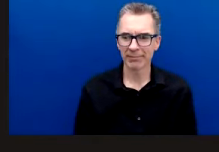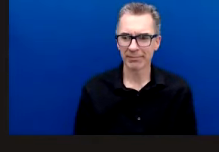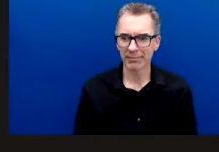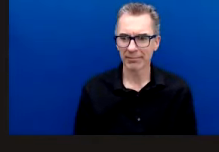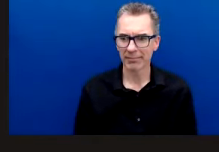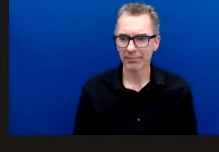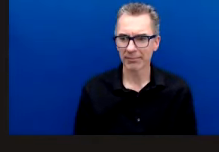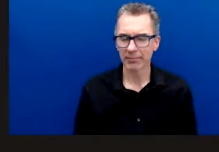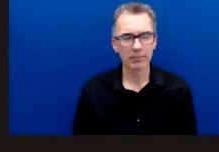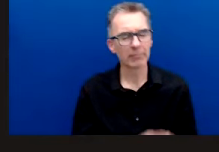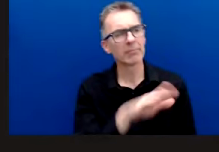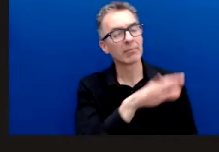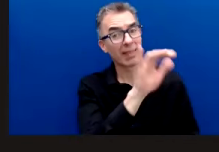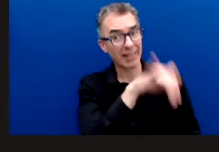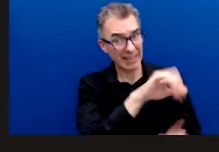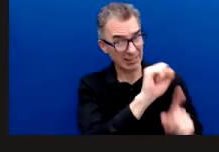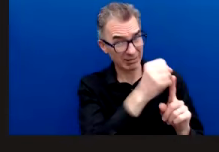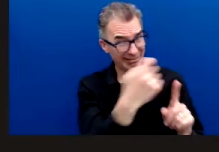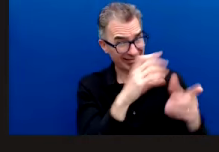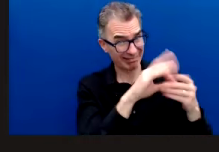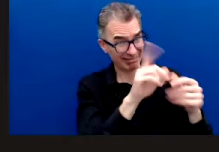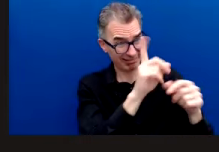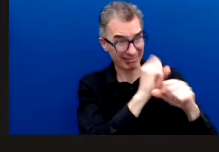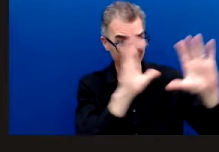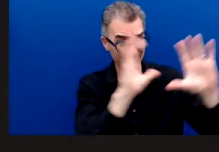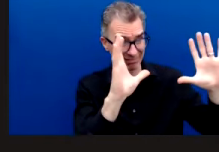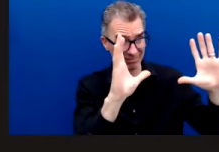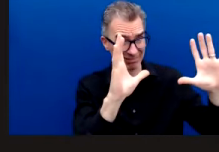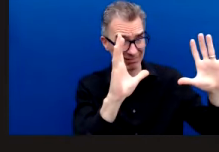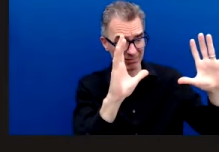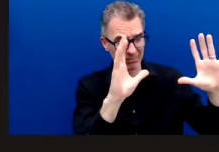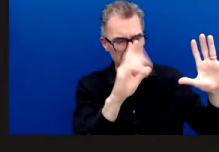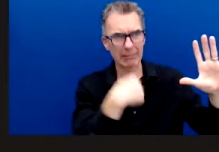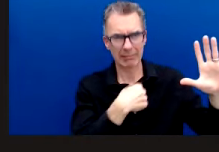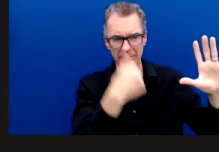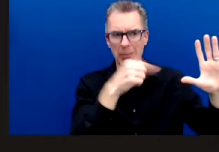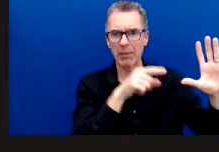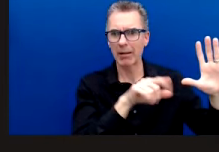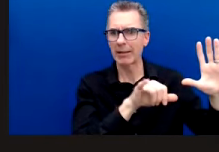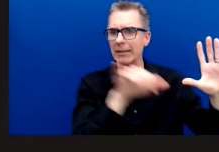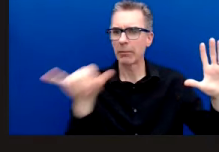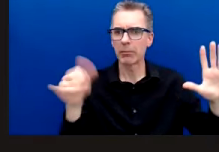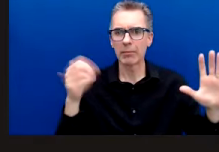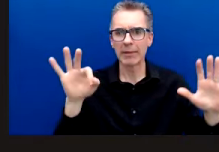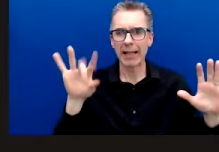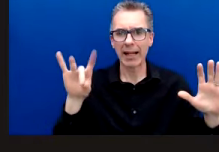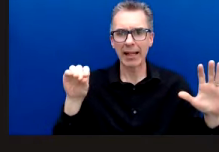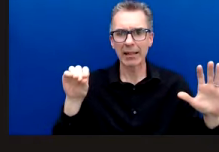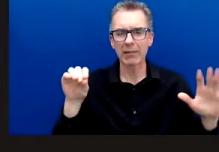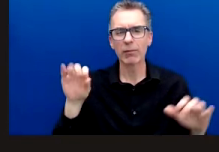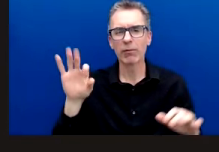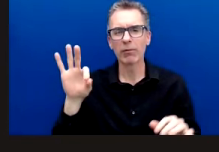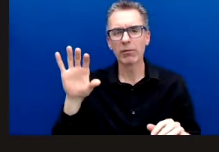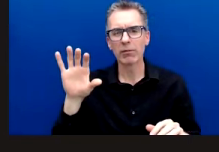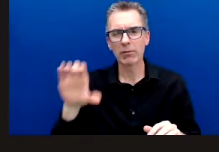That scenario that you just Yes. shared was a very similar scenario happened in the 80s at Fresno City College, and the